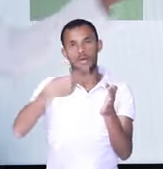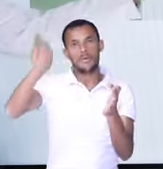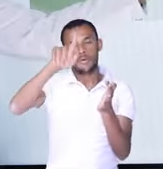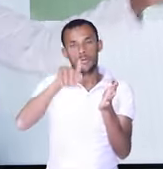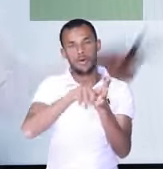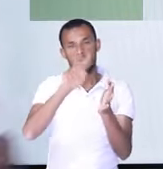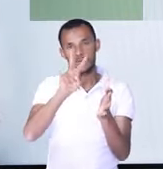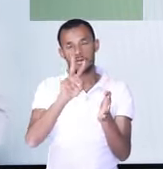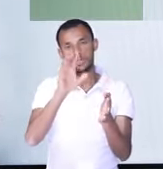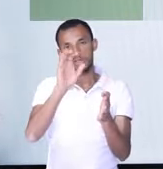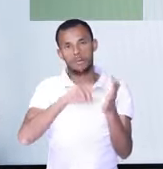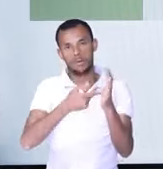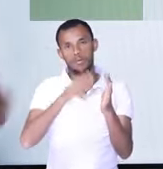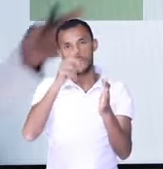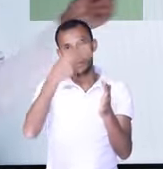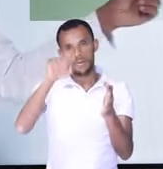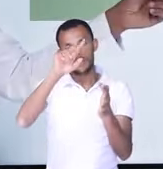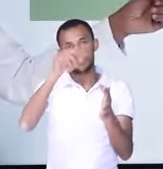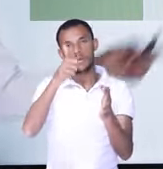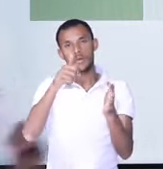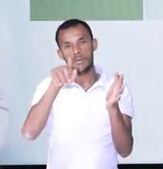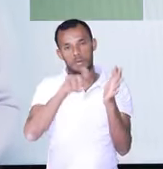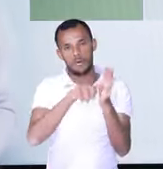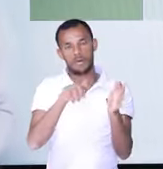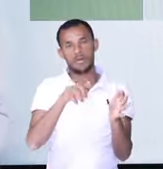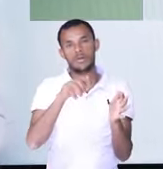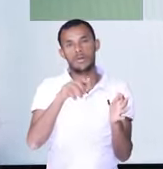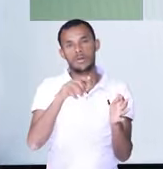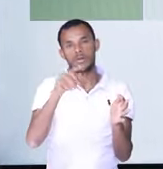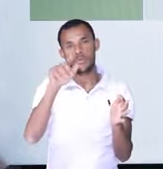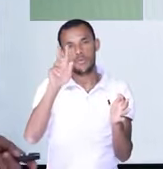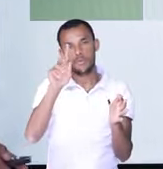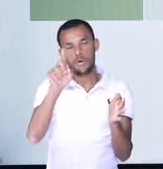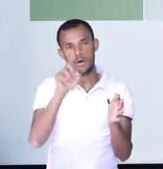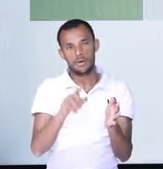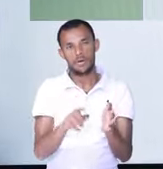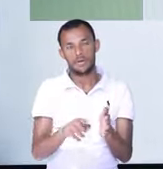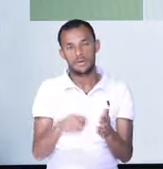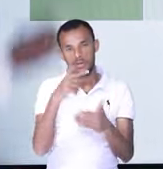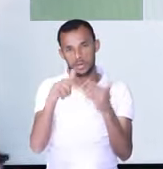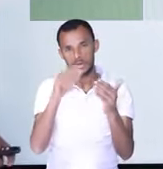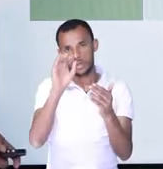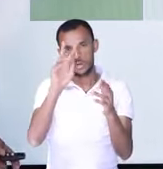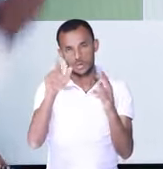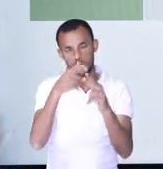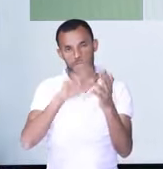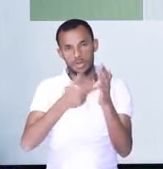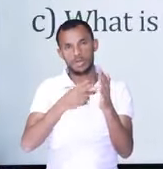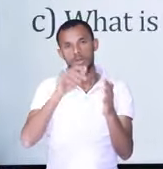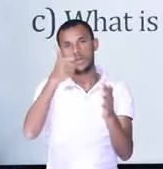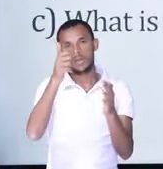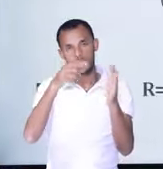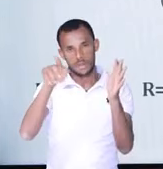What is C1? 1 times 10 raised to minus 2. What is C2? 2 times 10 raised to minus 2. Therefore,